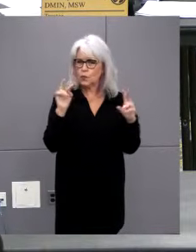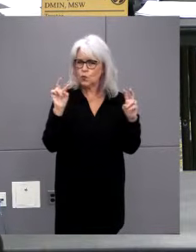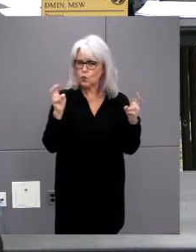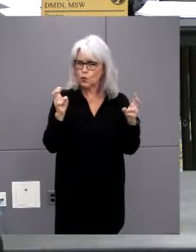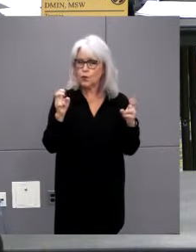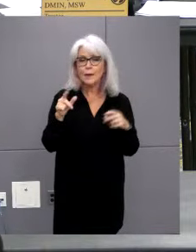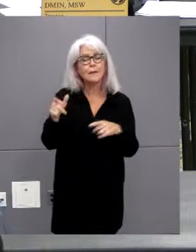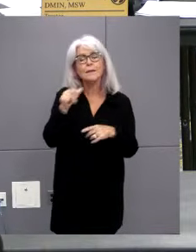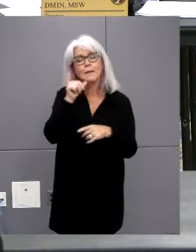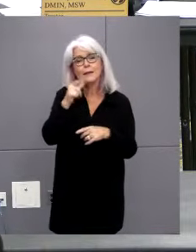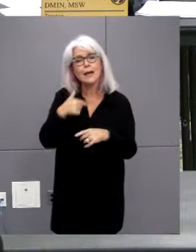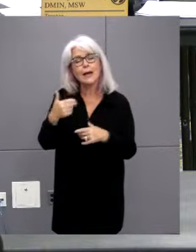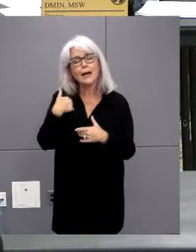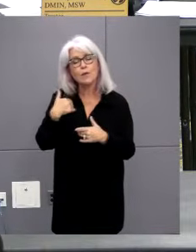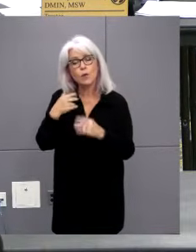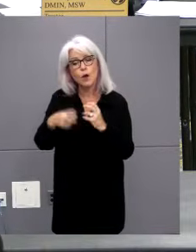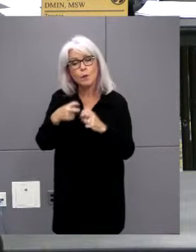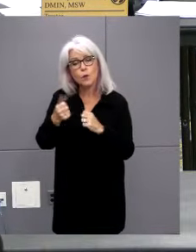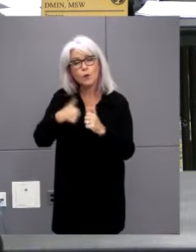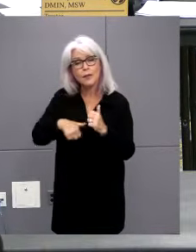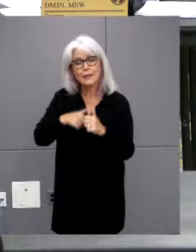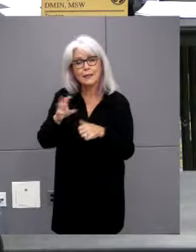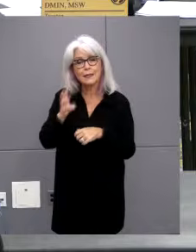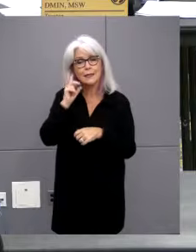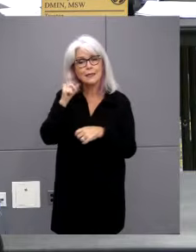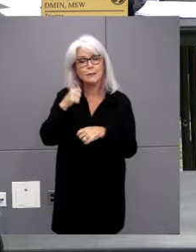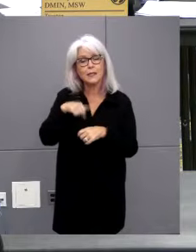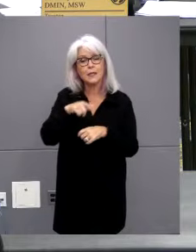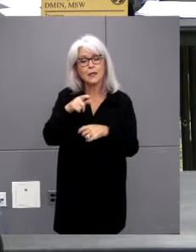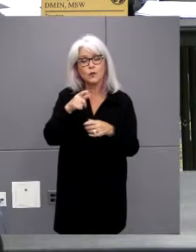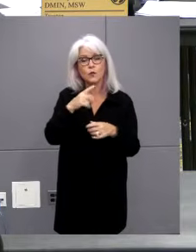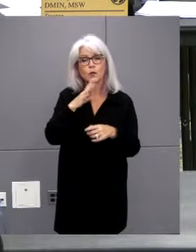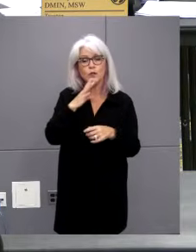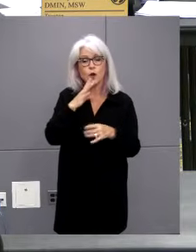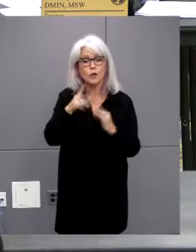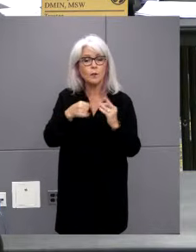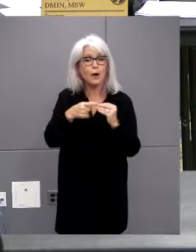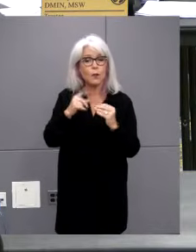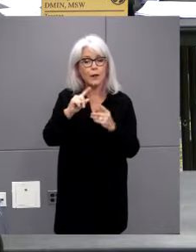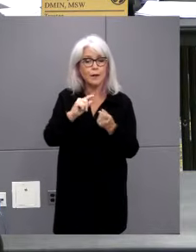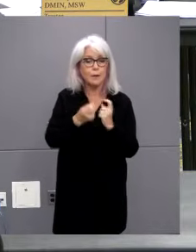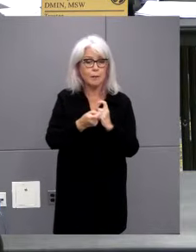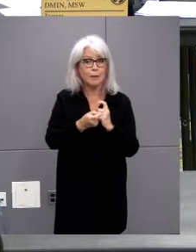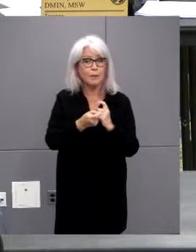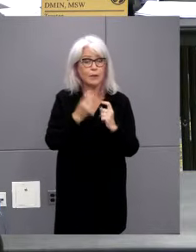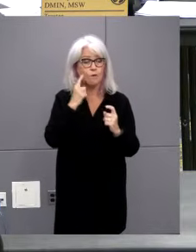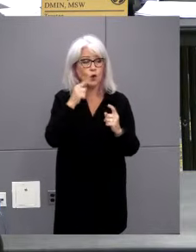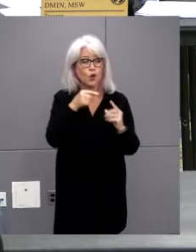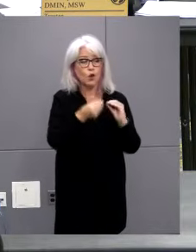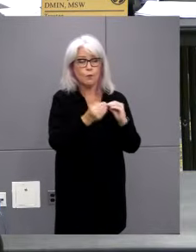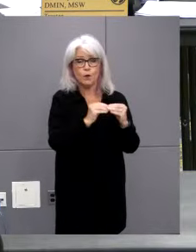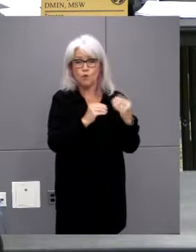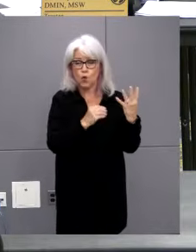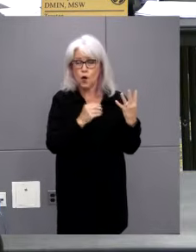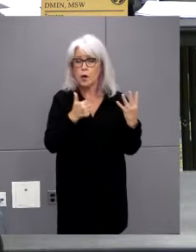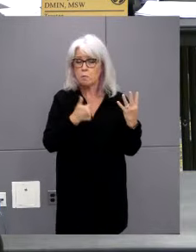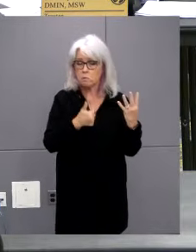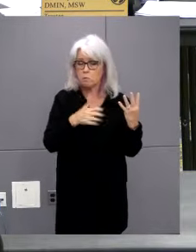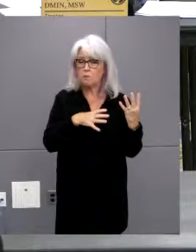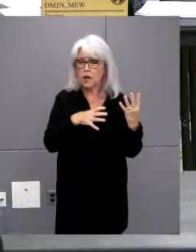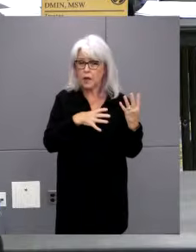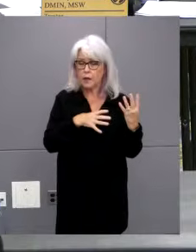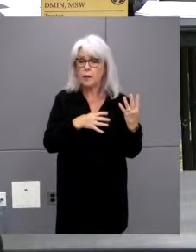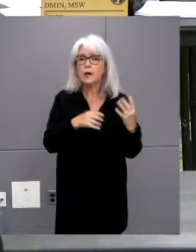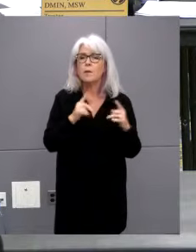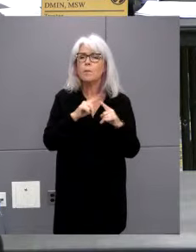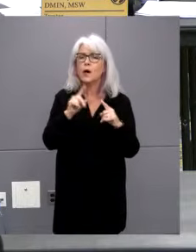in particular, since we've made the amendment to number 4. But